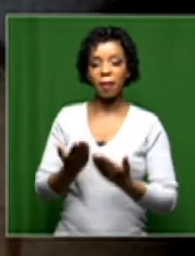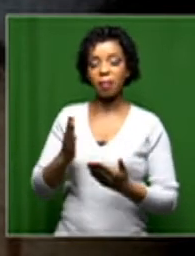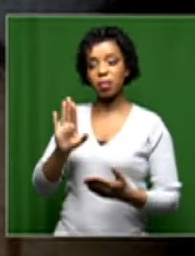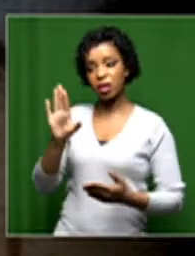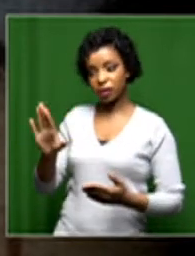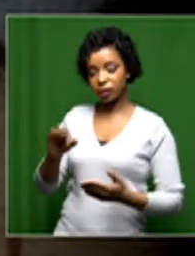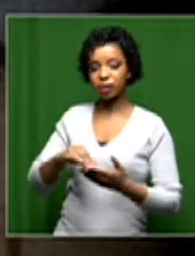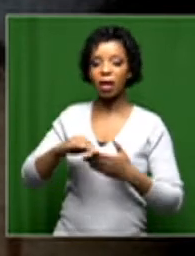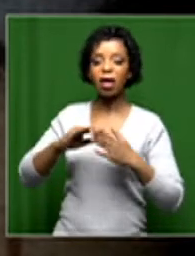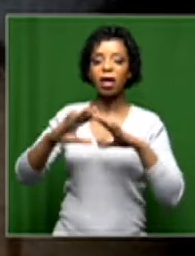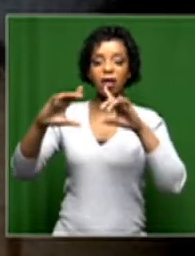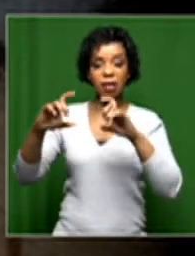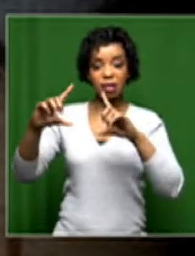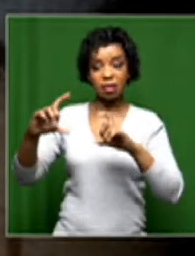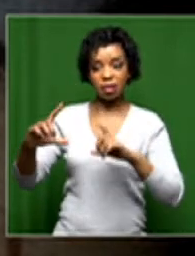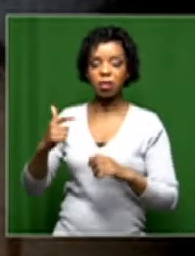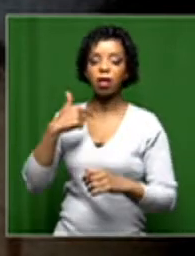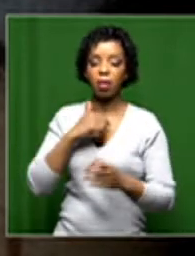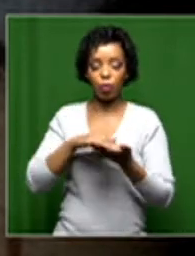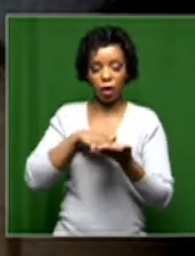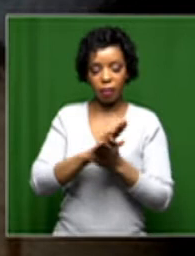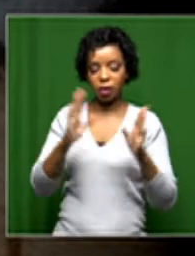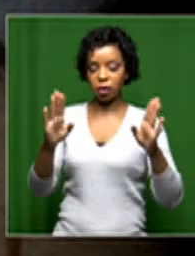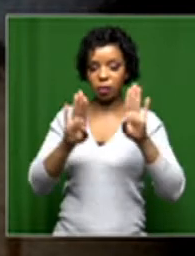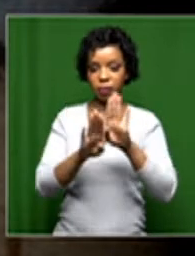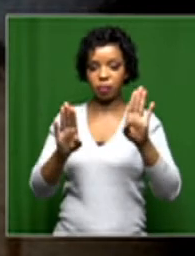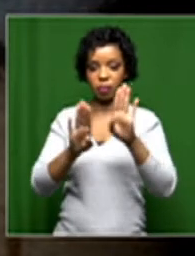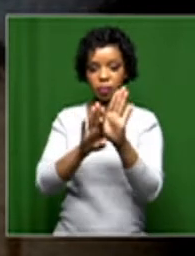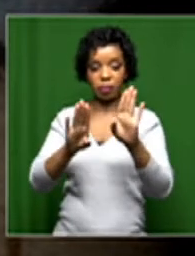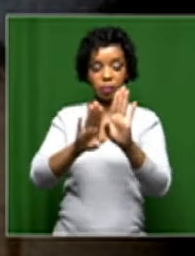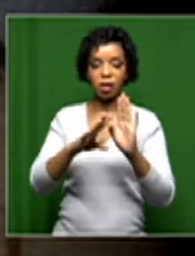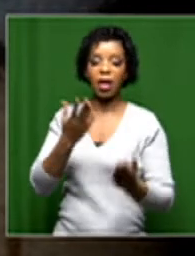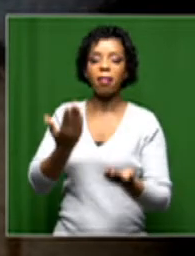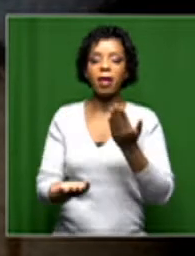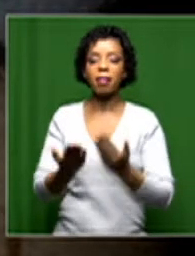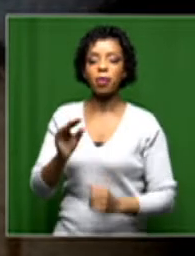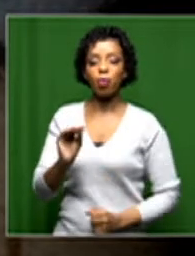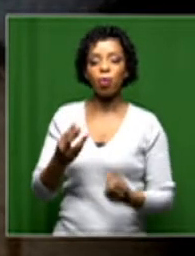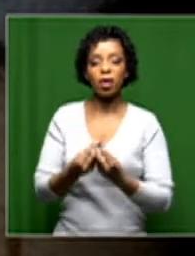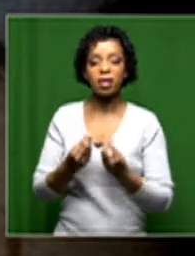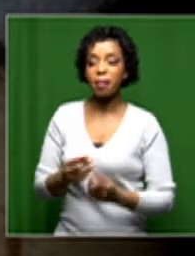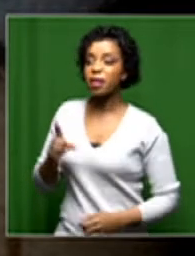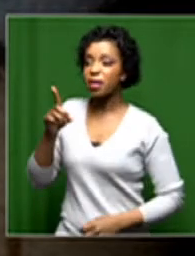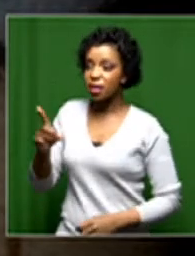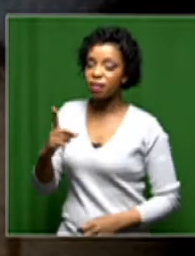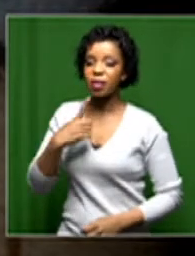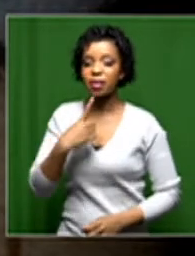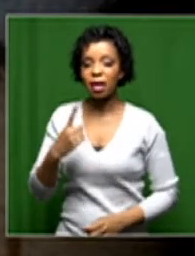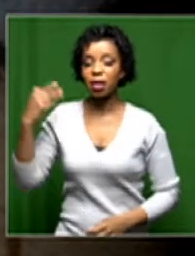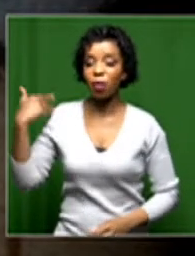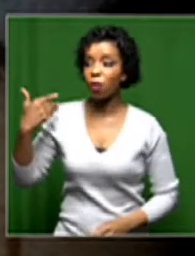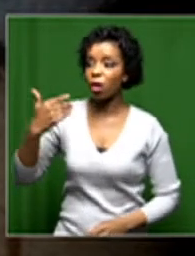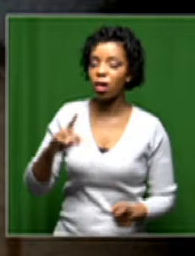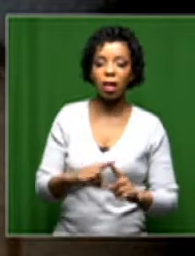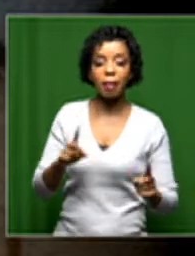to my images, trying to gather the message. Maybe there is something that she's been saying all along, but it has never been